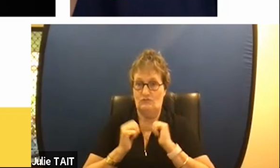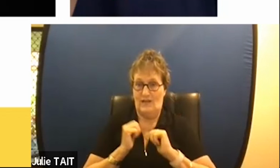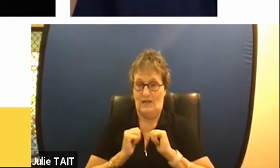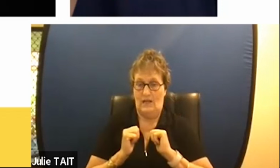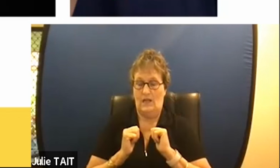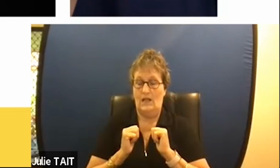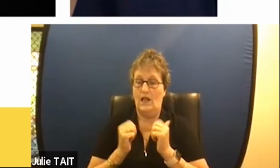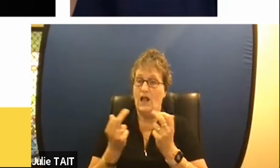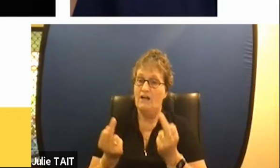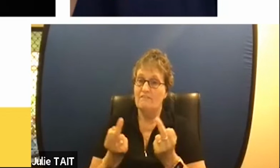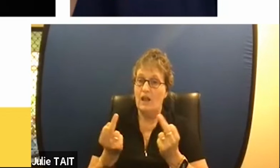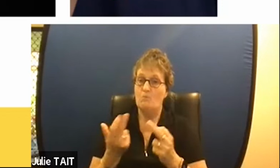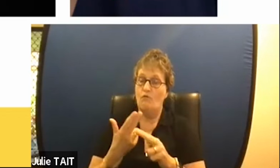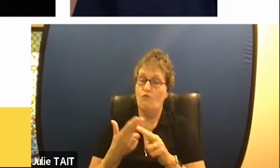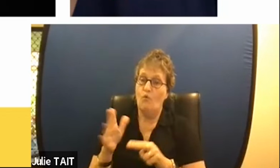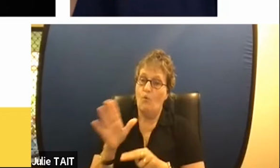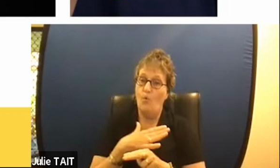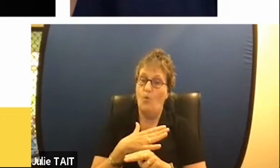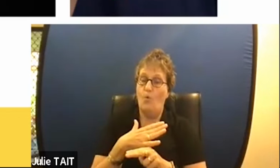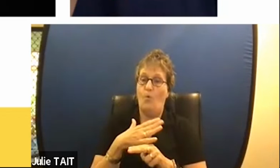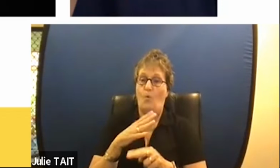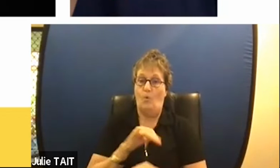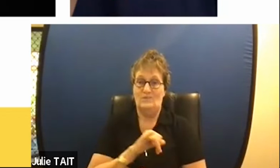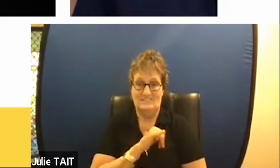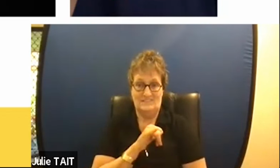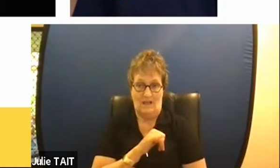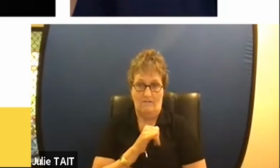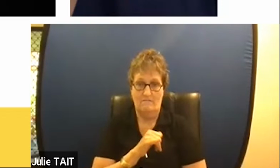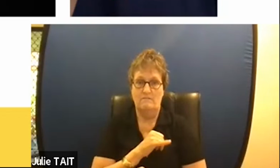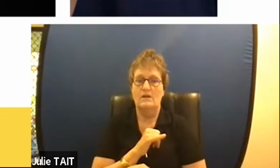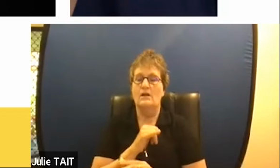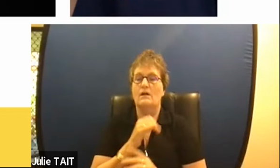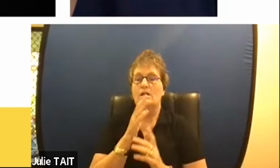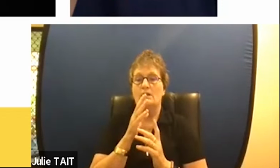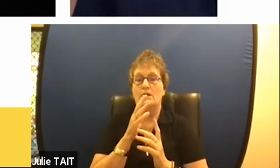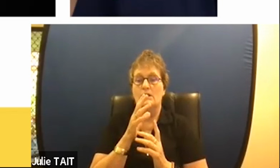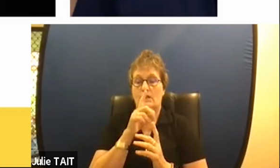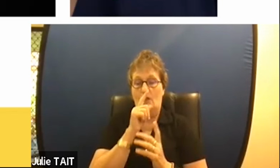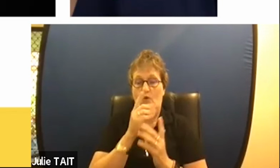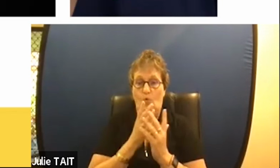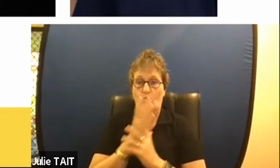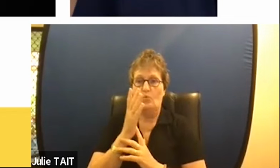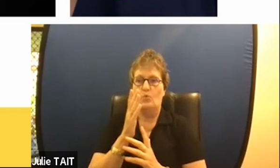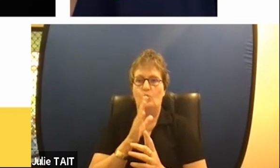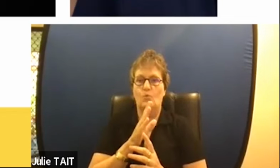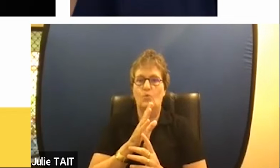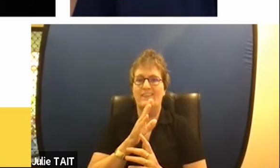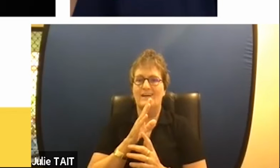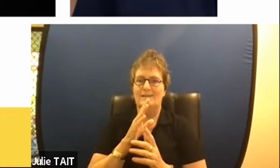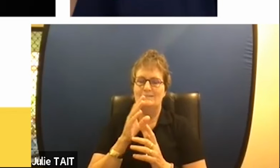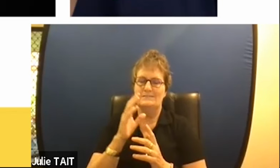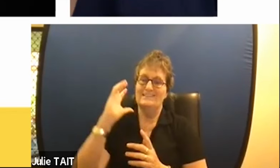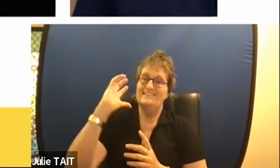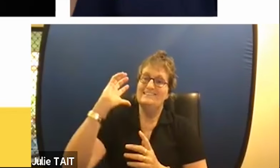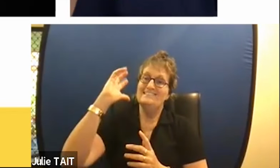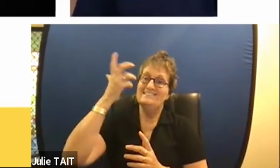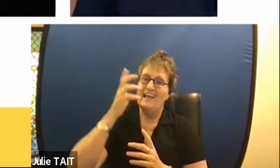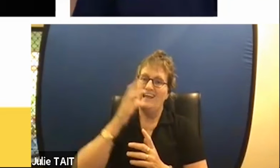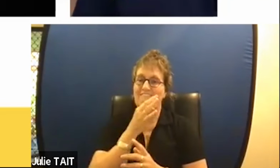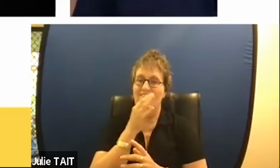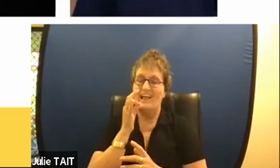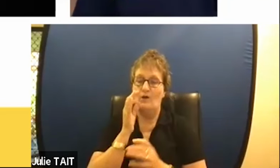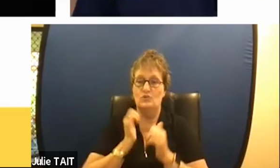where they can go through the Hidden Disabilities Sunflower Scheme training. If you're not familiar with this, the Sunflower Scheme